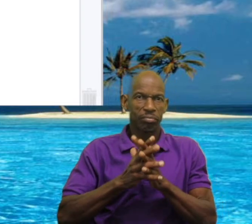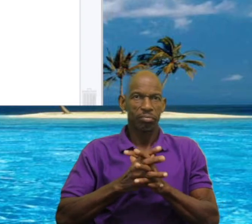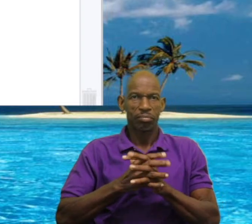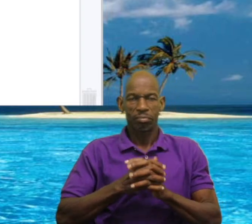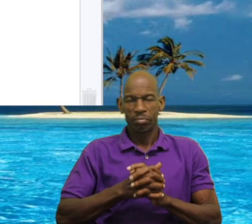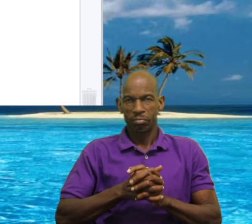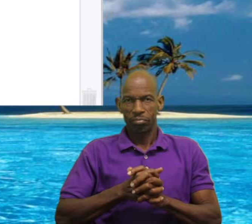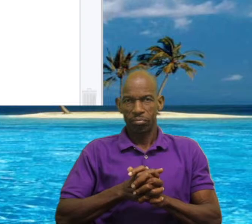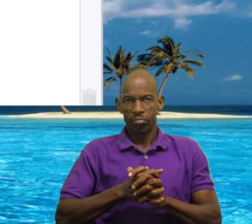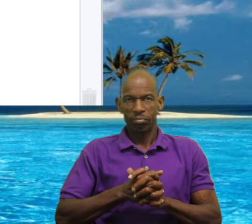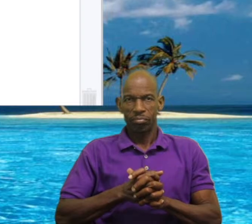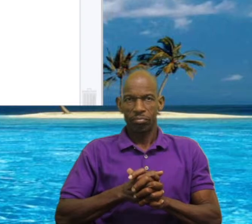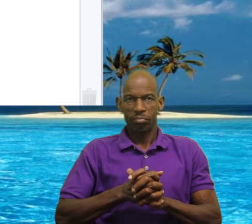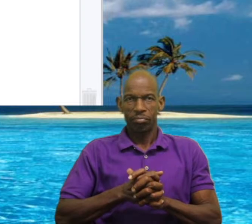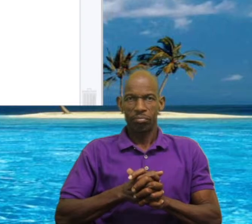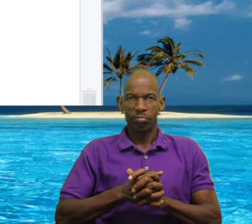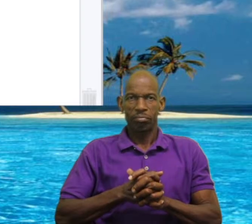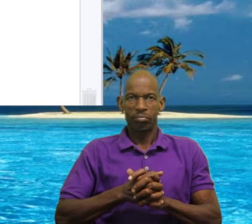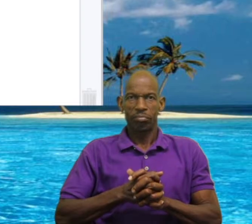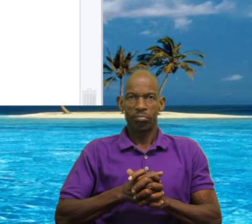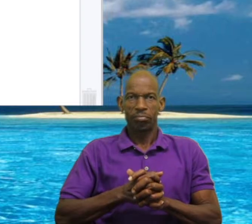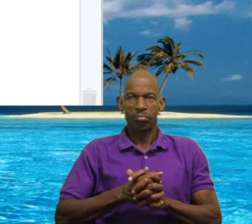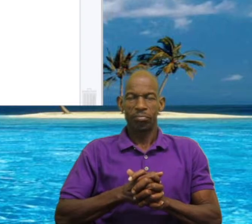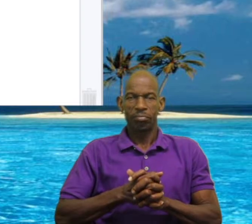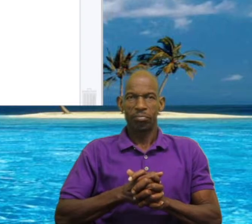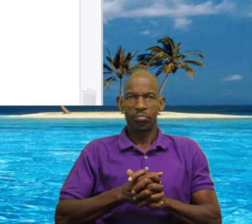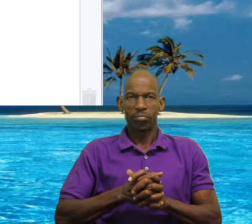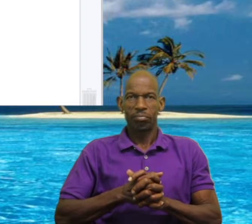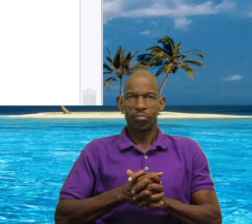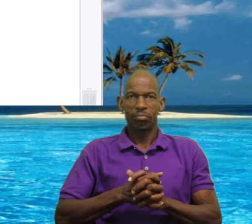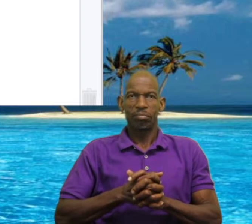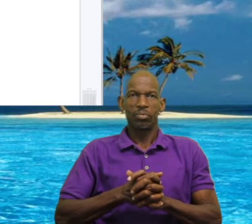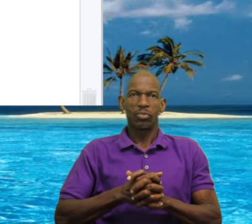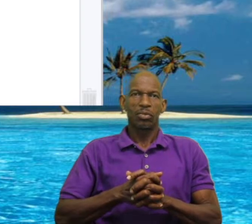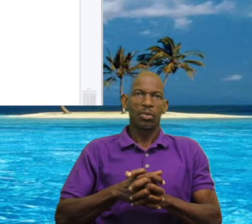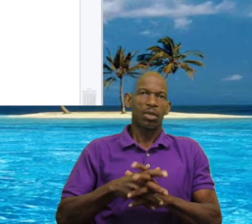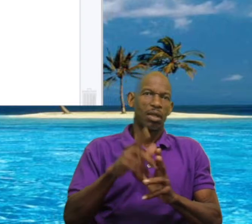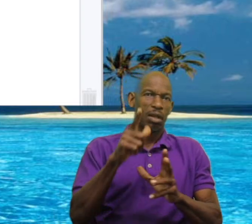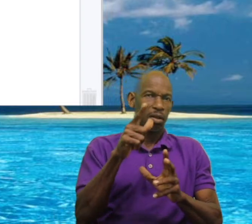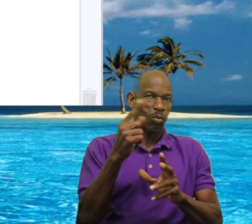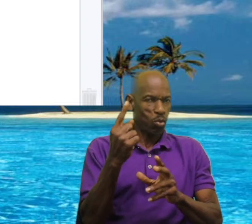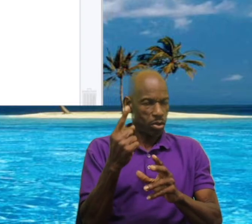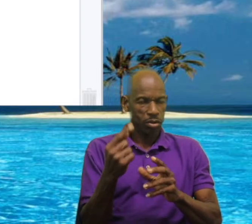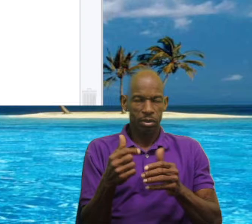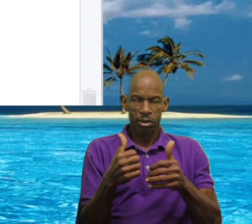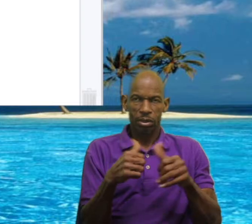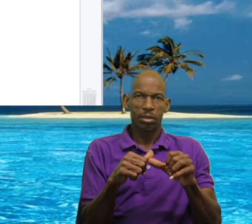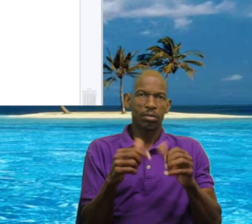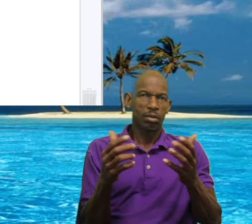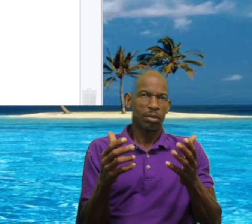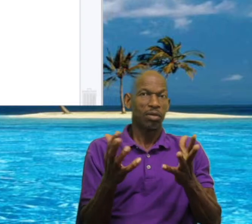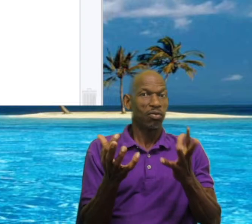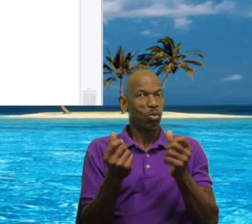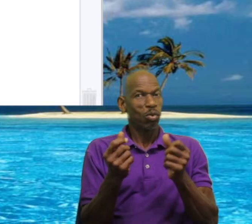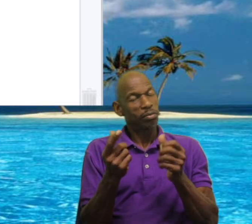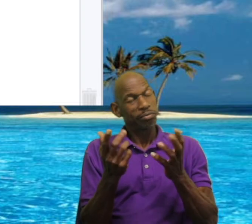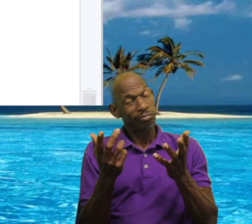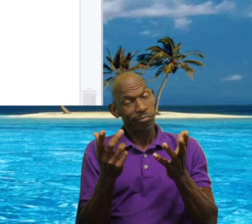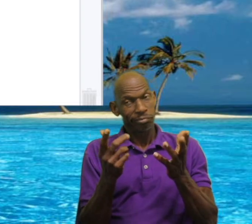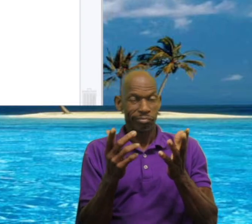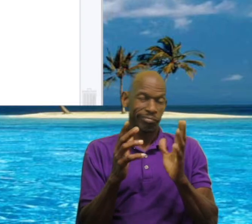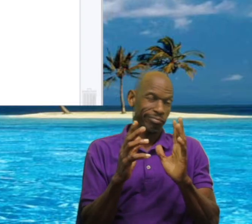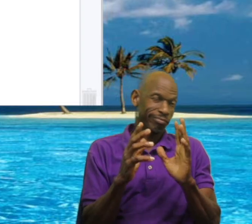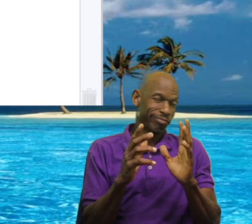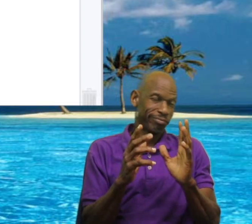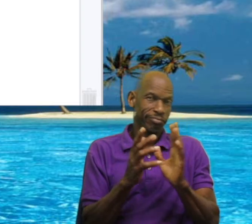that because church is open, right? But our level 1 continue to be online. So until next week, Wednesday, please